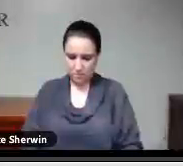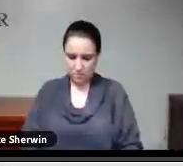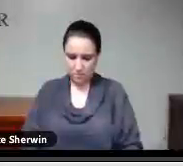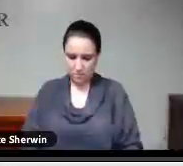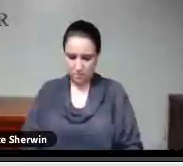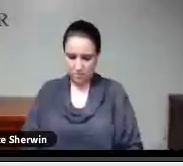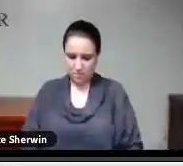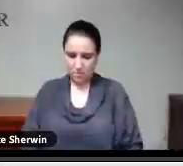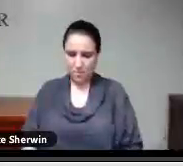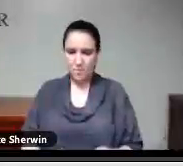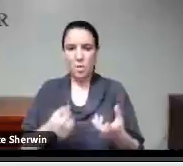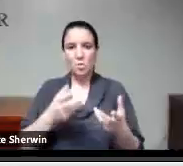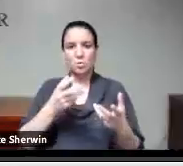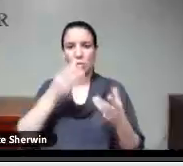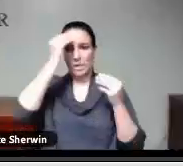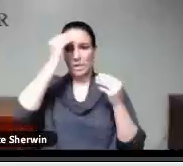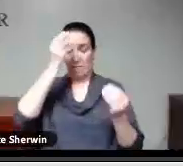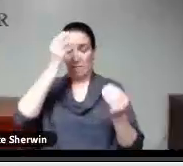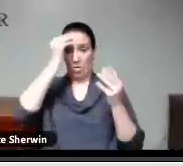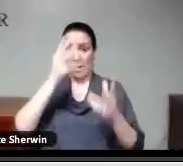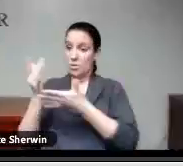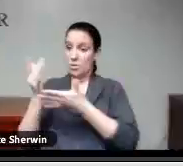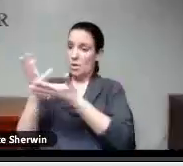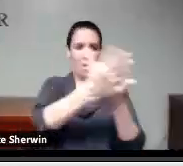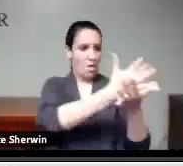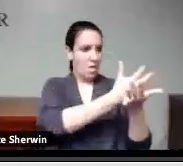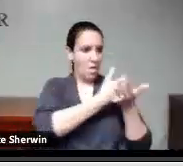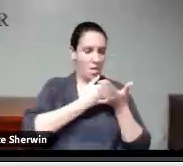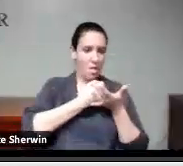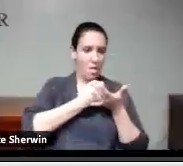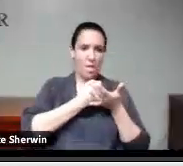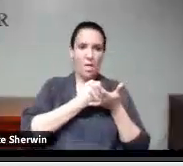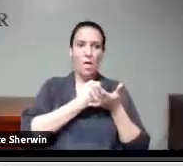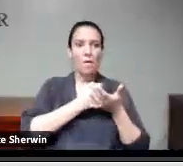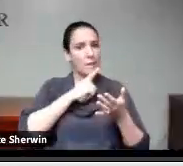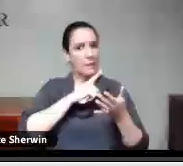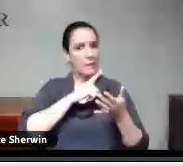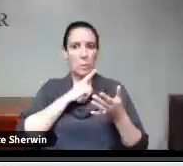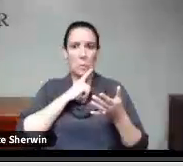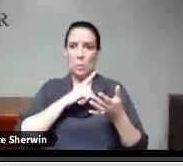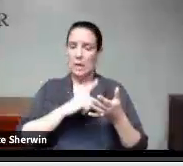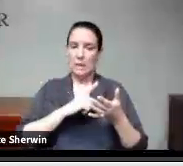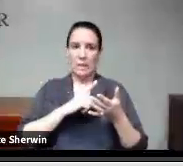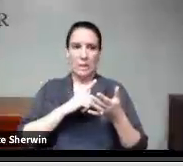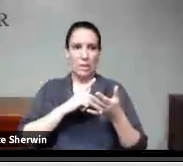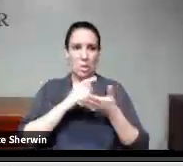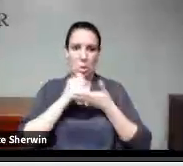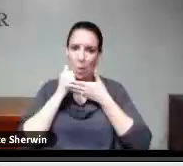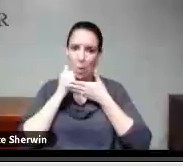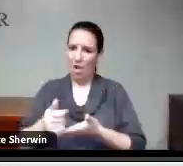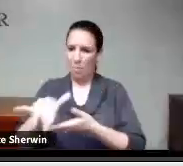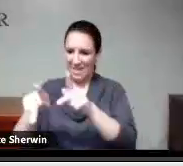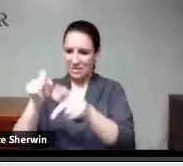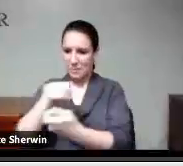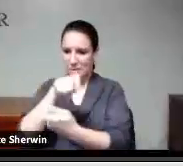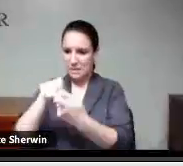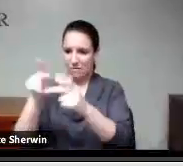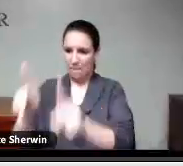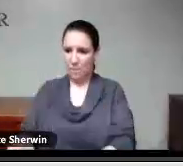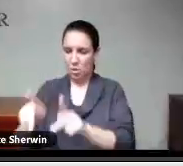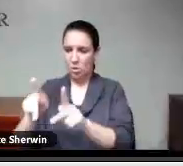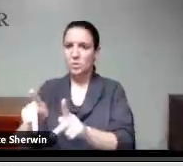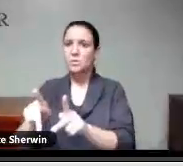some additional work that is incentivizing and intrinsically rewarding to the individual to pursue and expand their own